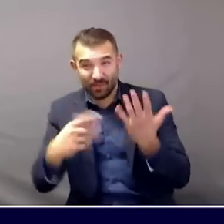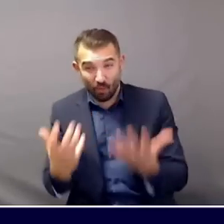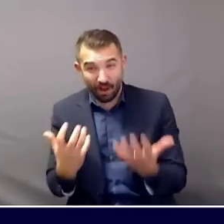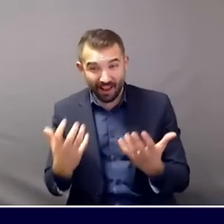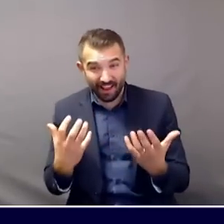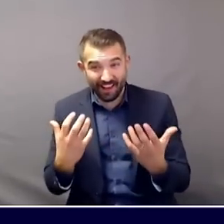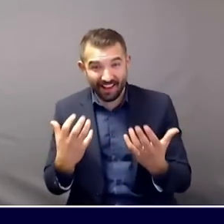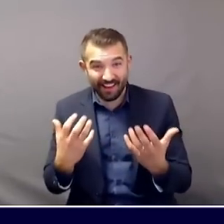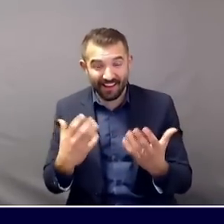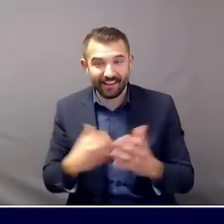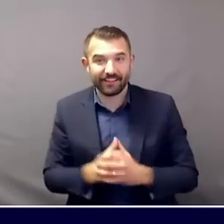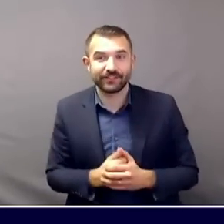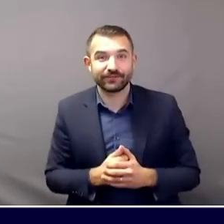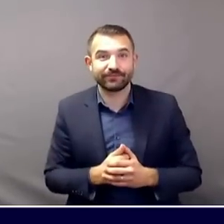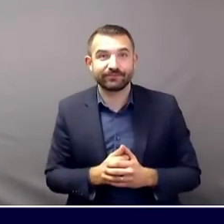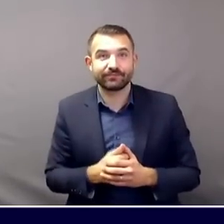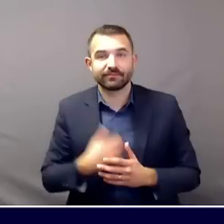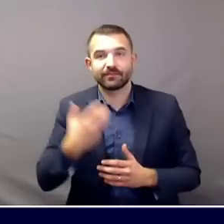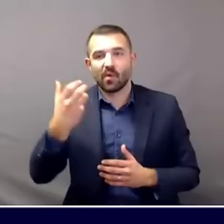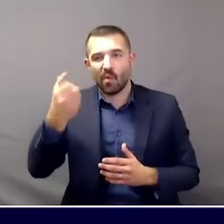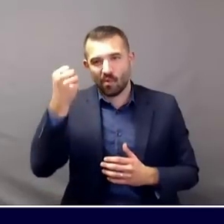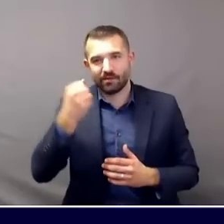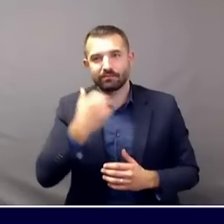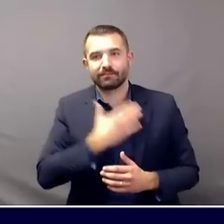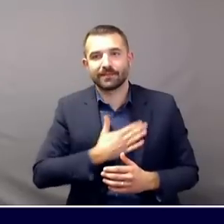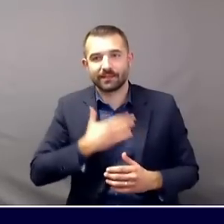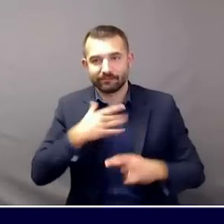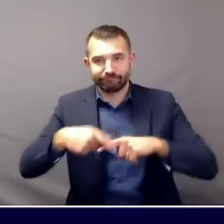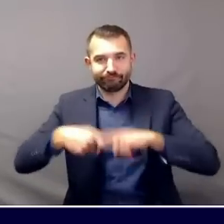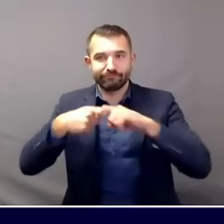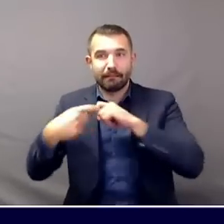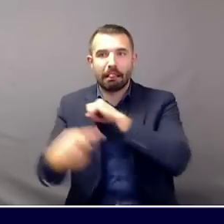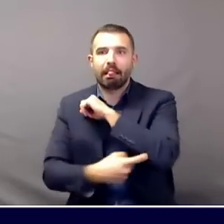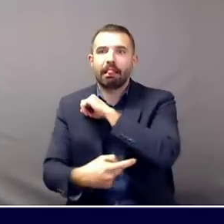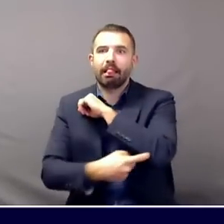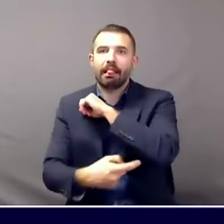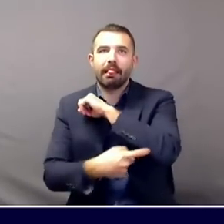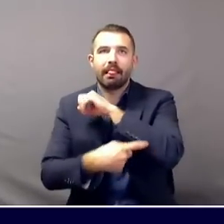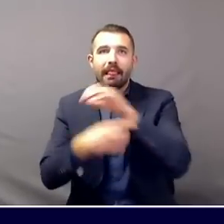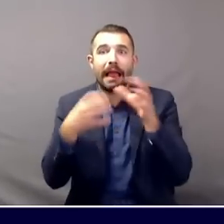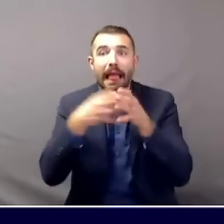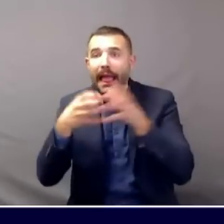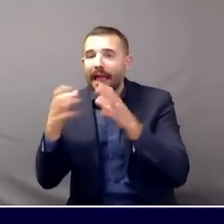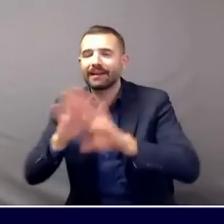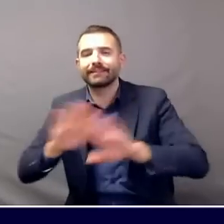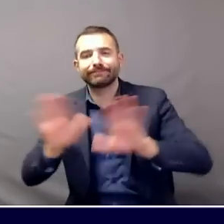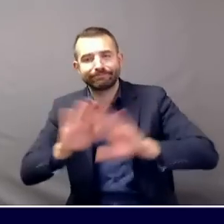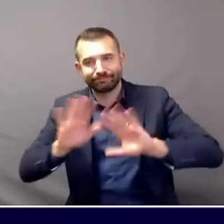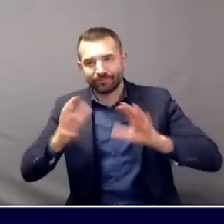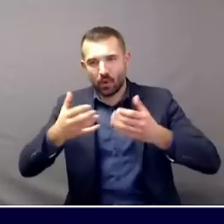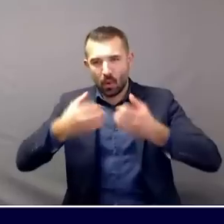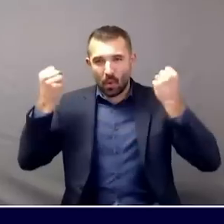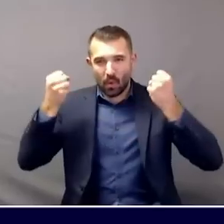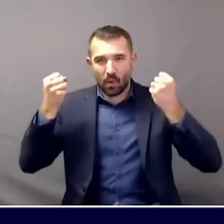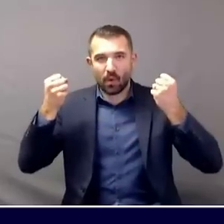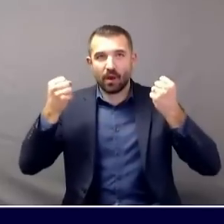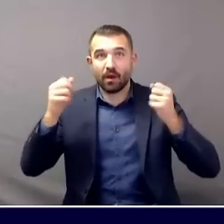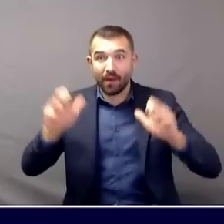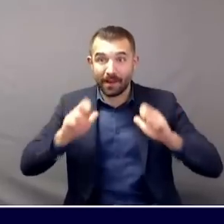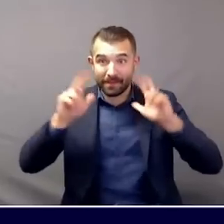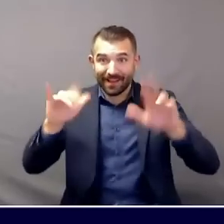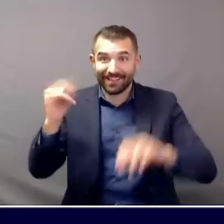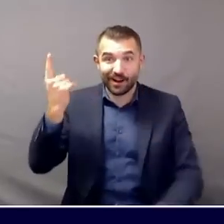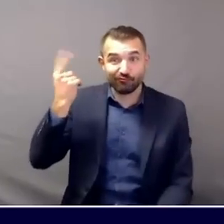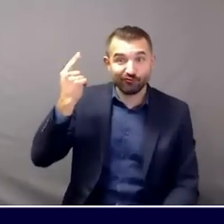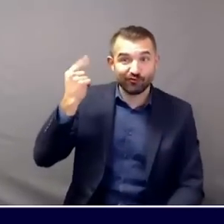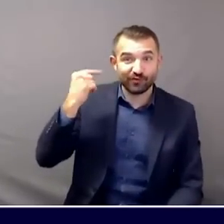temptations because getting back to normal is not going to happen soon. Getting back to where we were a year ago is not going to happen overnight, vaccine or